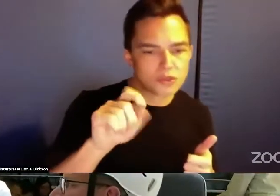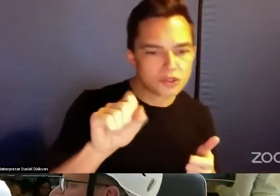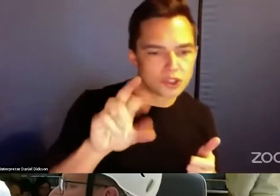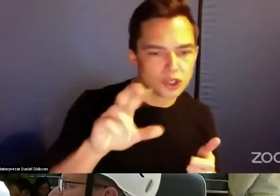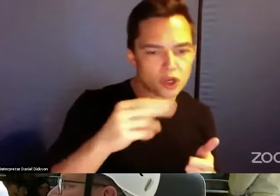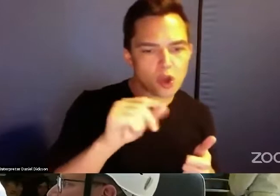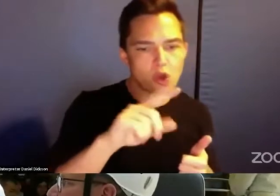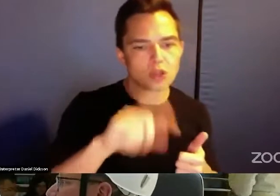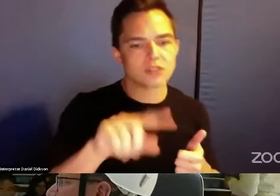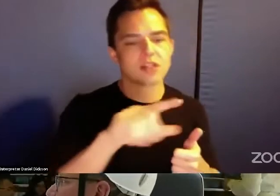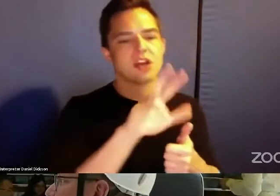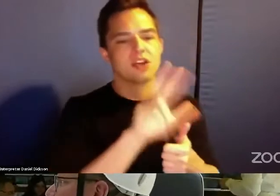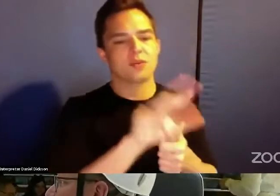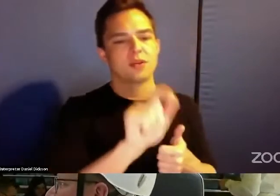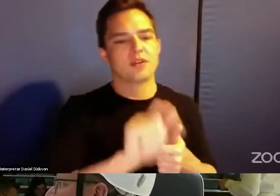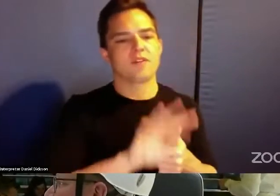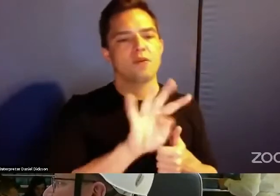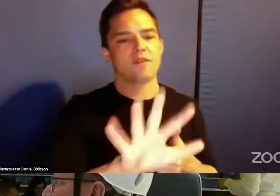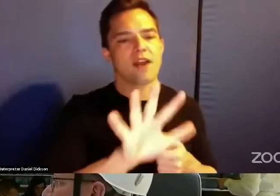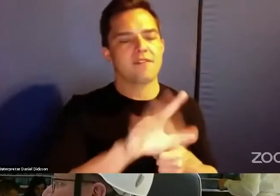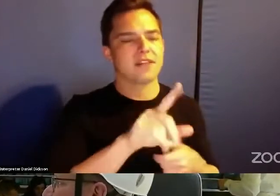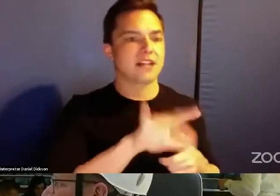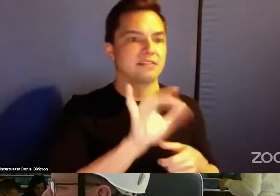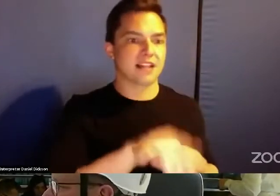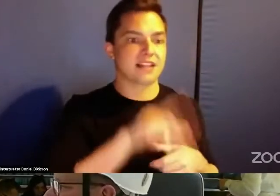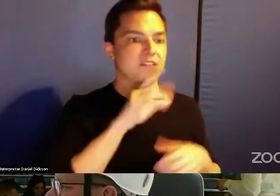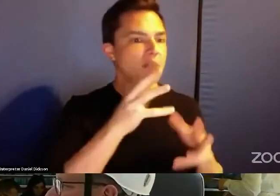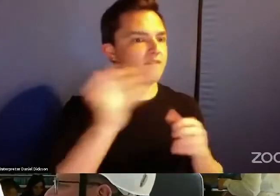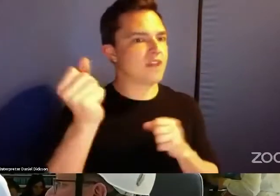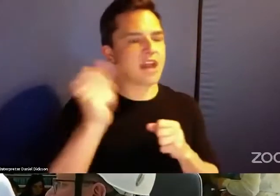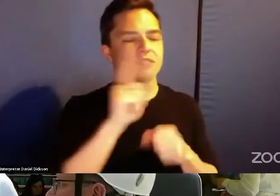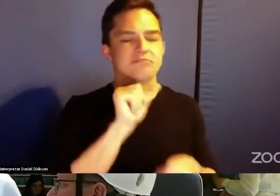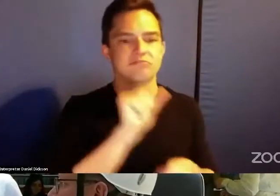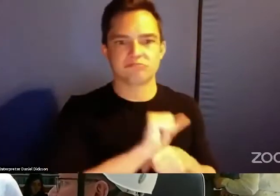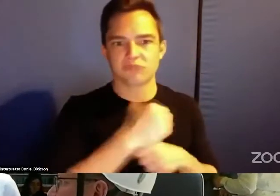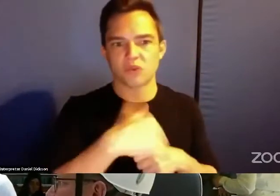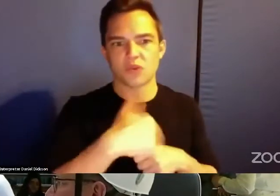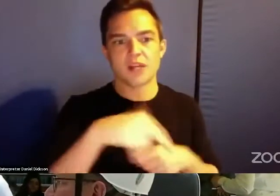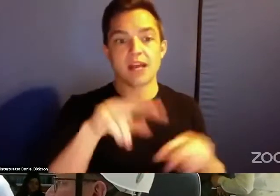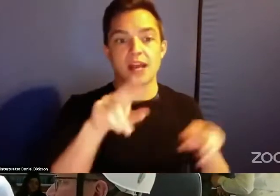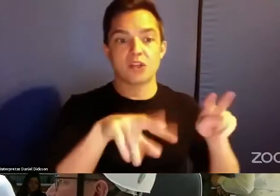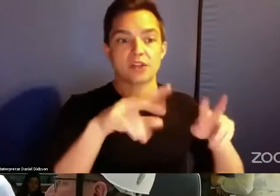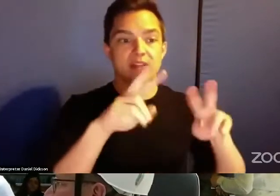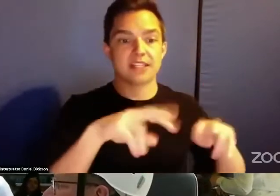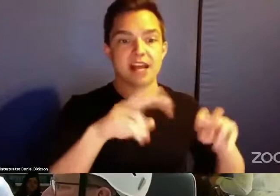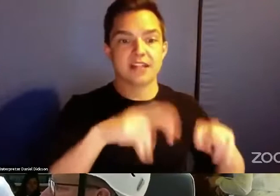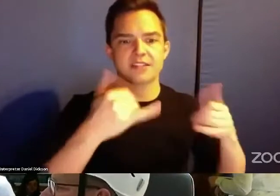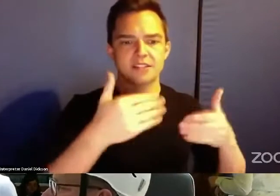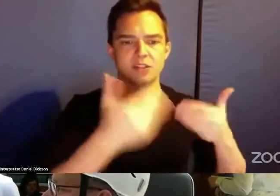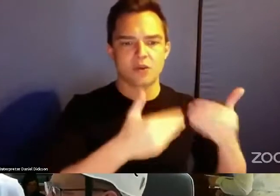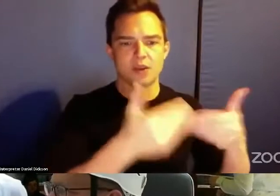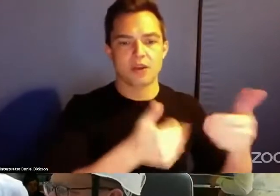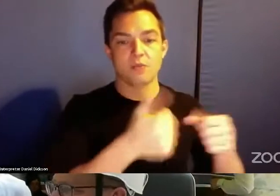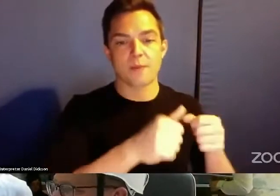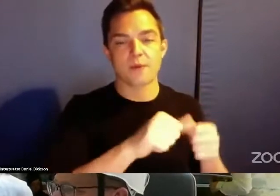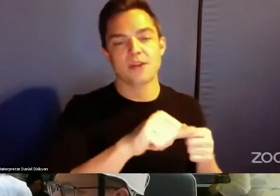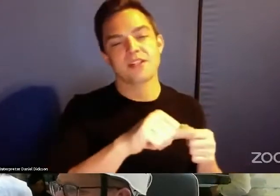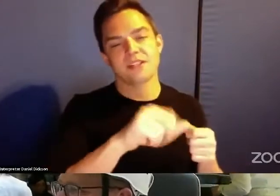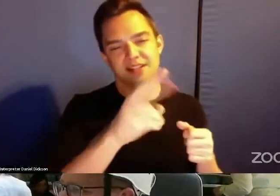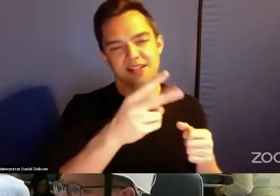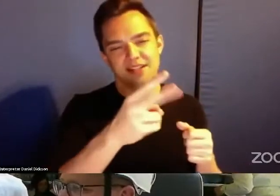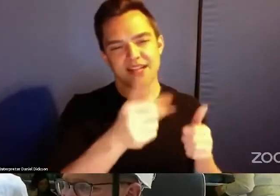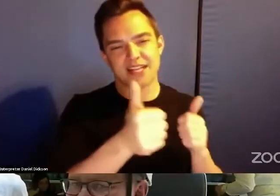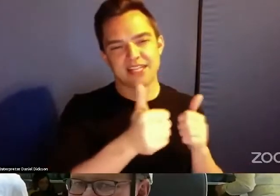very fast indeed. And look at the analysis still going on. Remember, there's a second heat to come as well, Roland, isn't there? Exactly, and